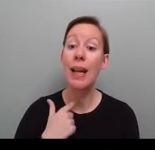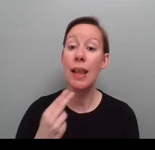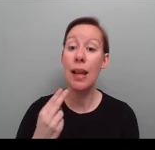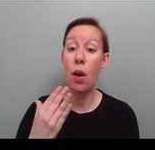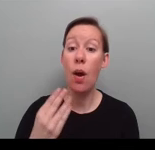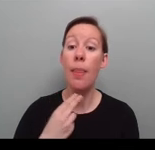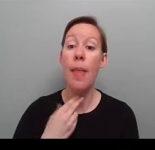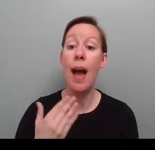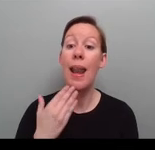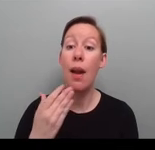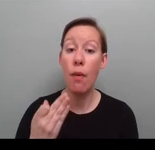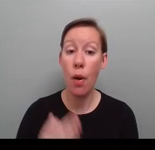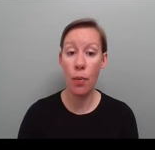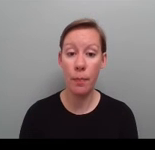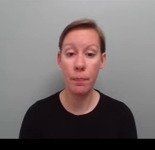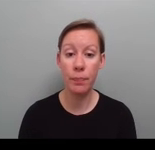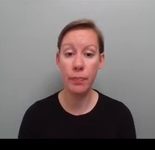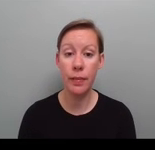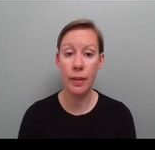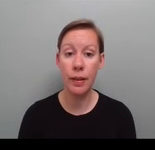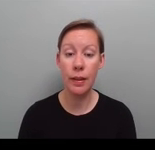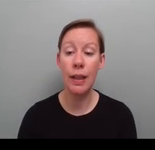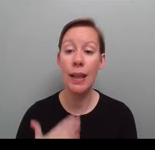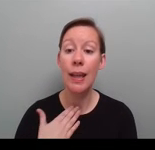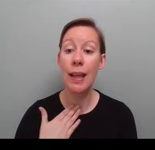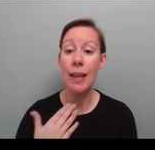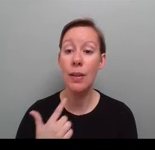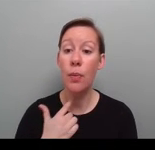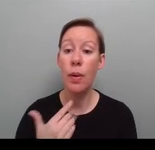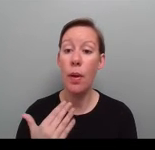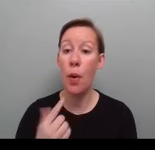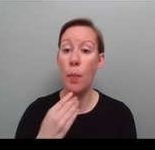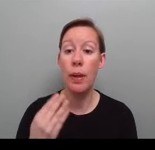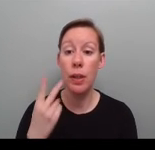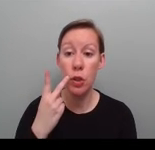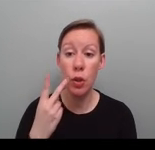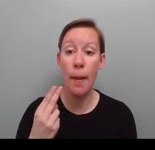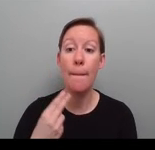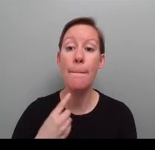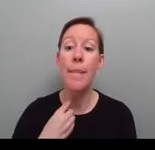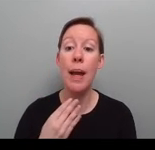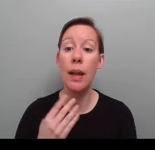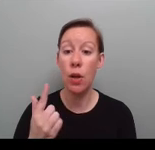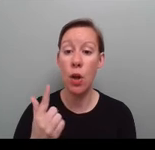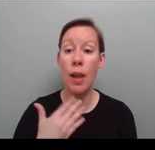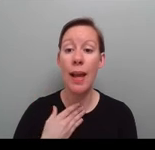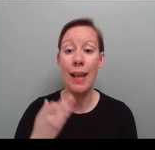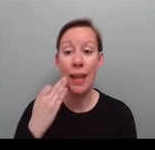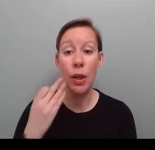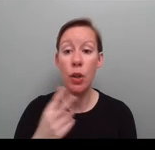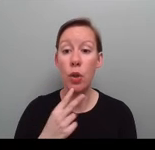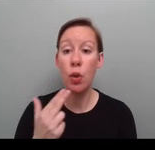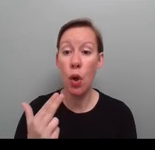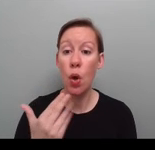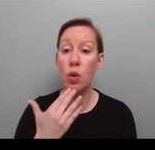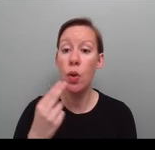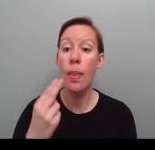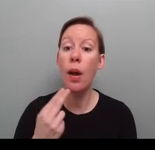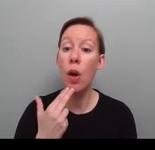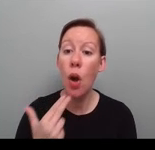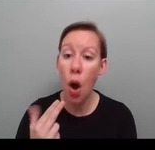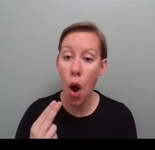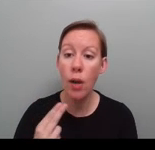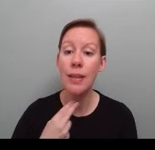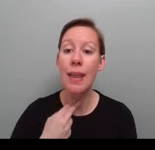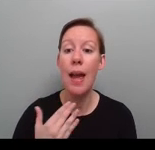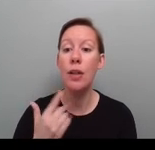Clicking on that purple arrow will open your Collaborate panel. In here, you're going to go to the cogs